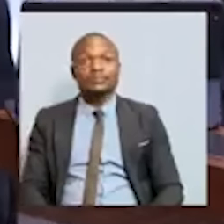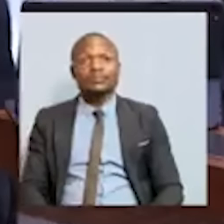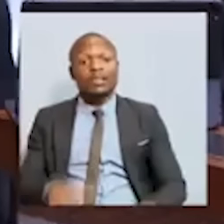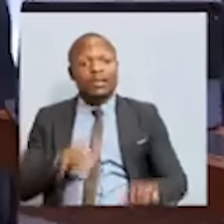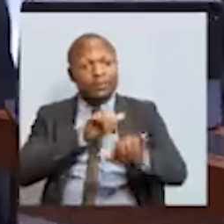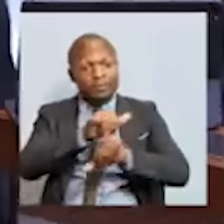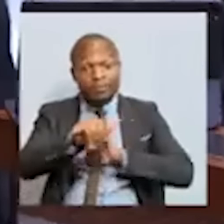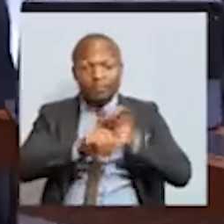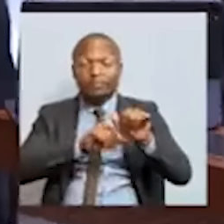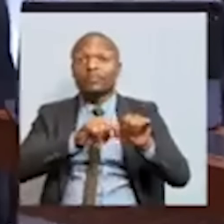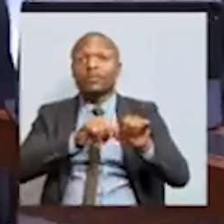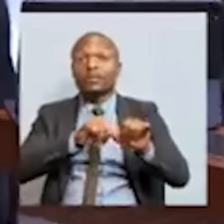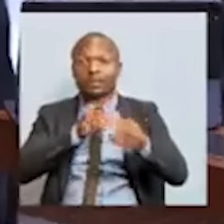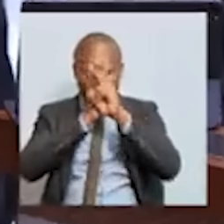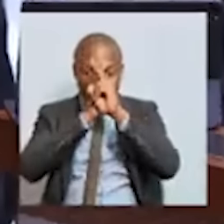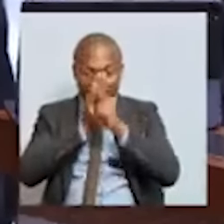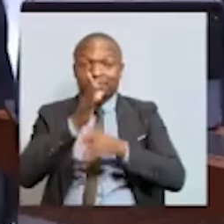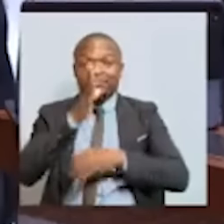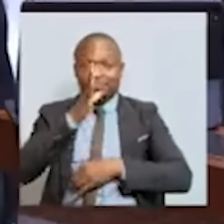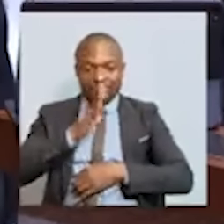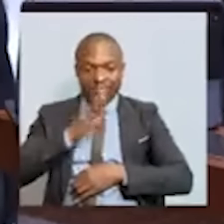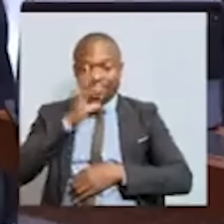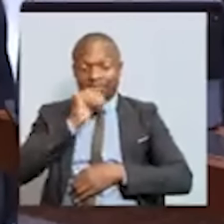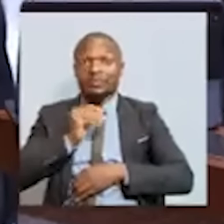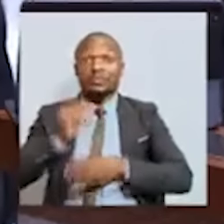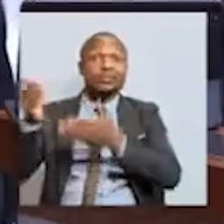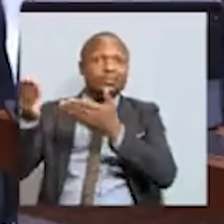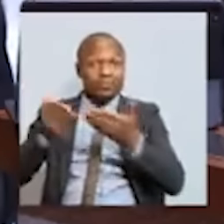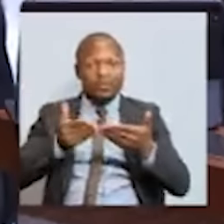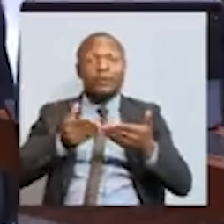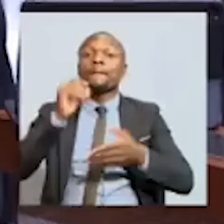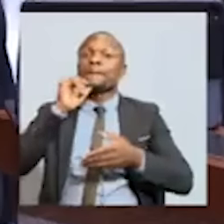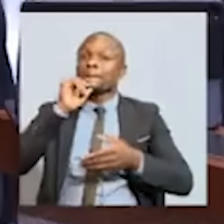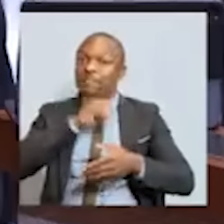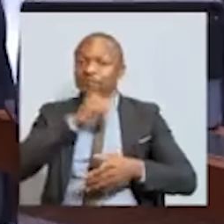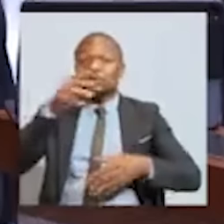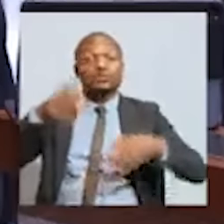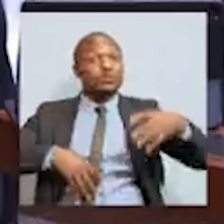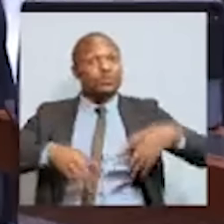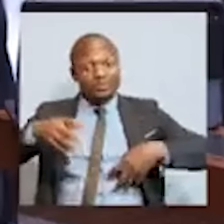misleading the honorable Madam Speaker by lodging a false complaint